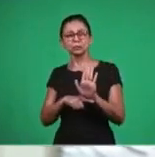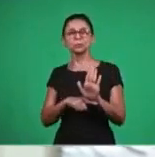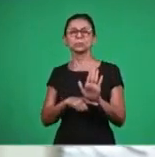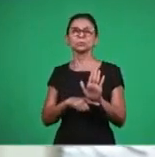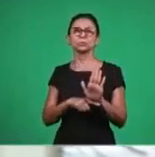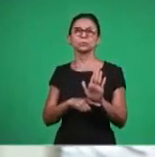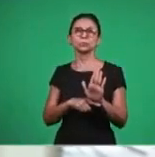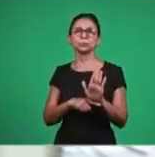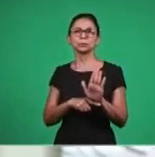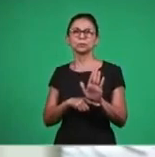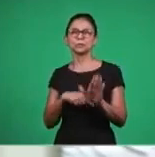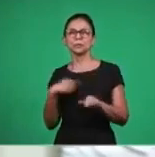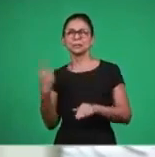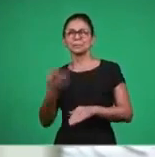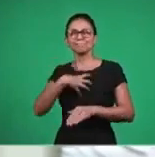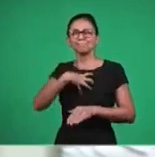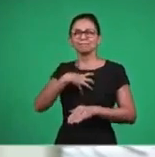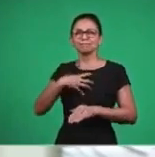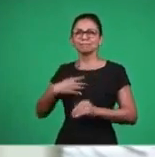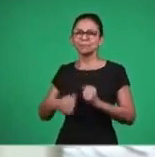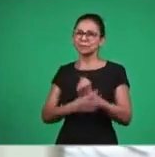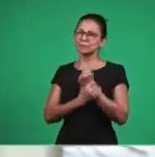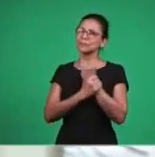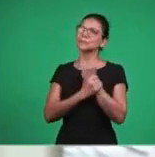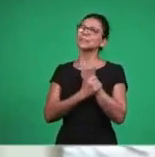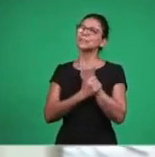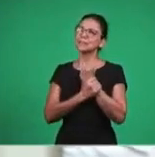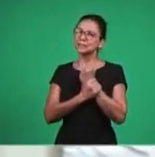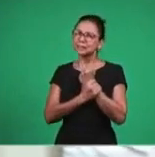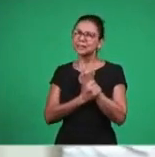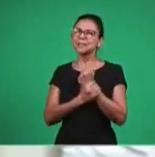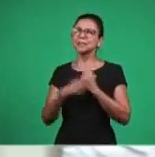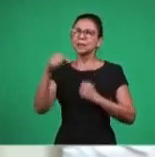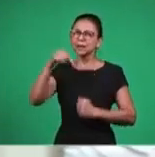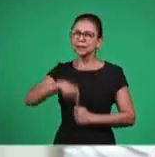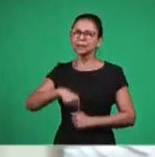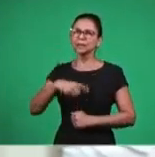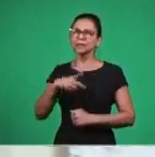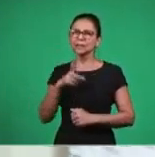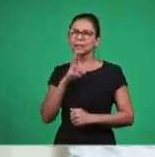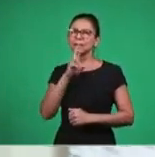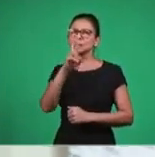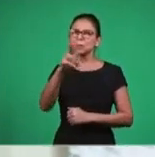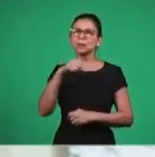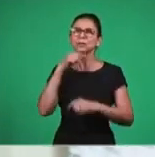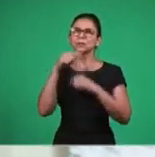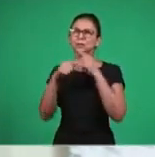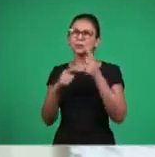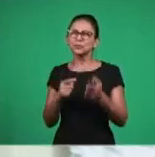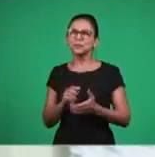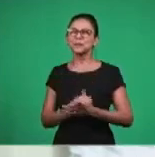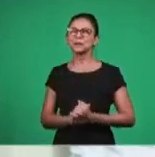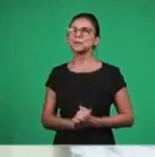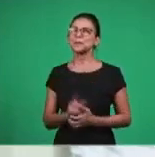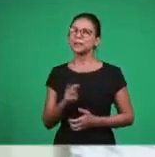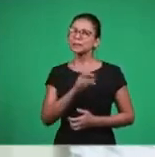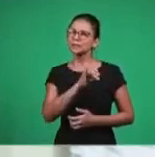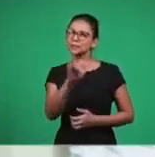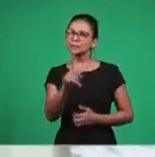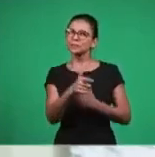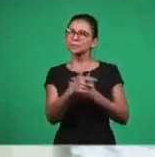brethren feel in some way they feel protected and they know that they will find here the answer to their